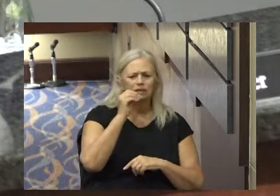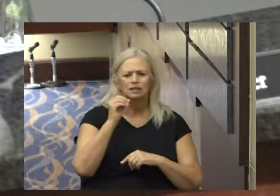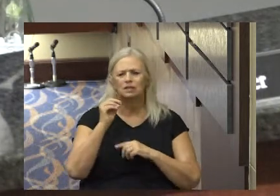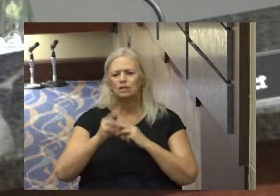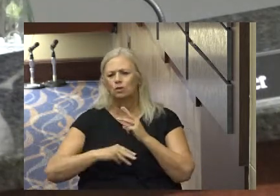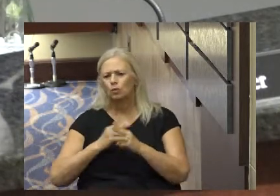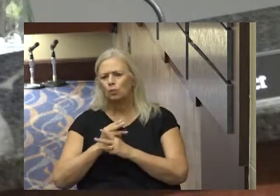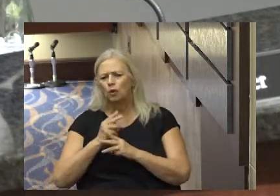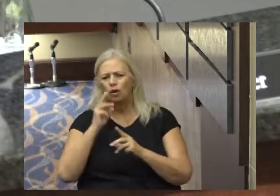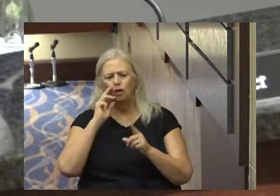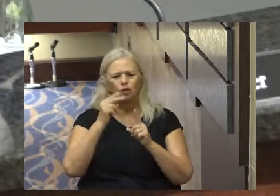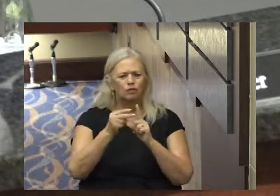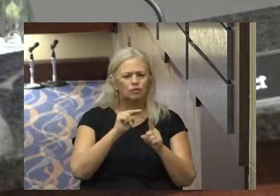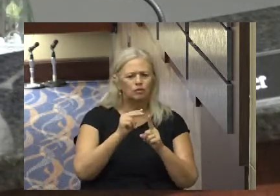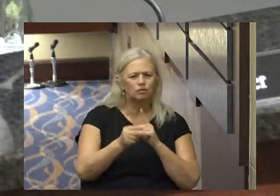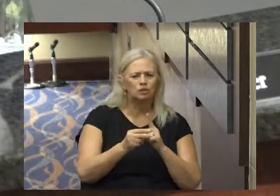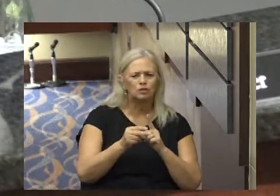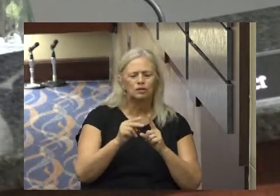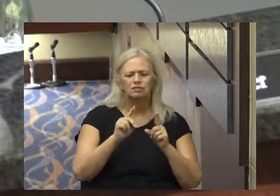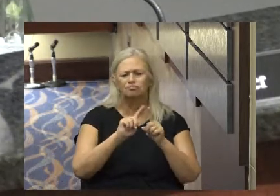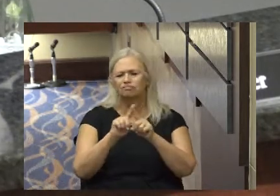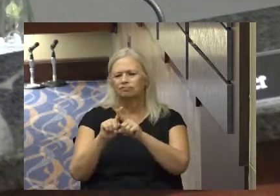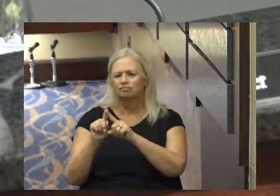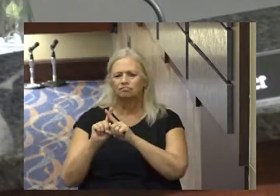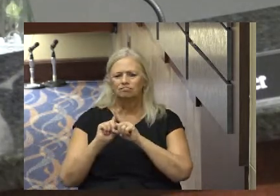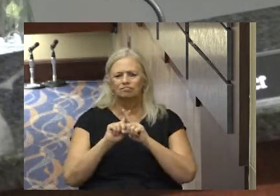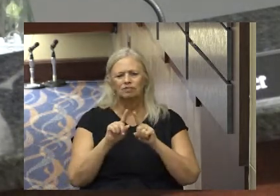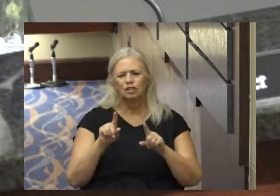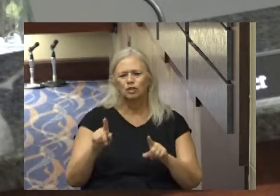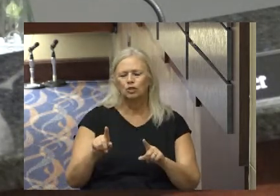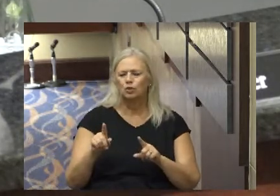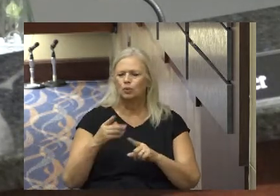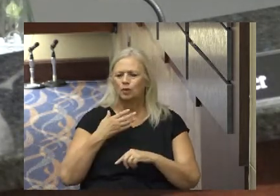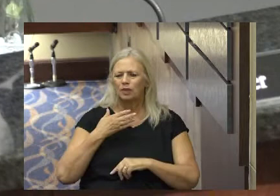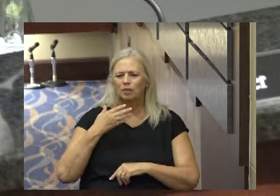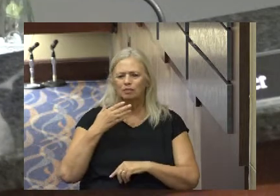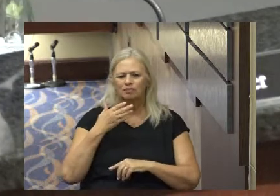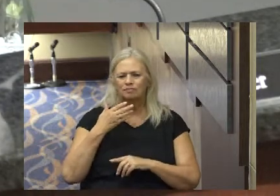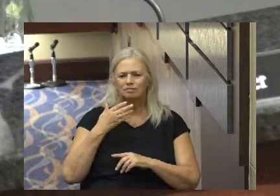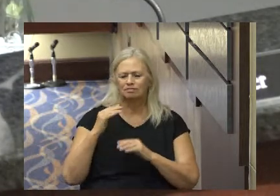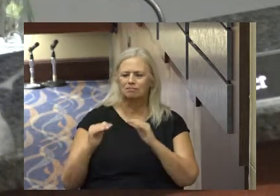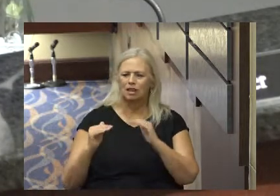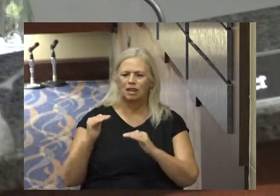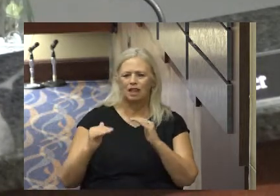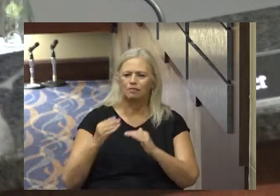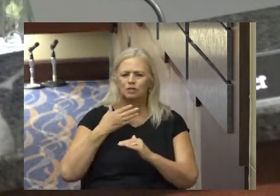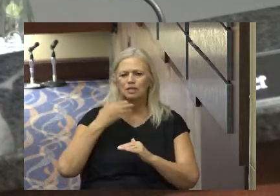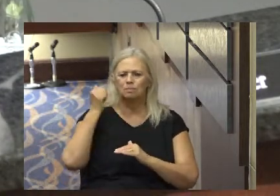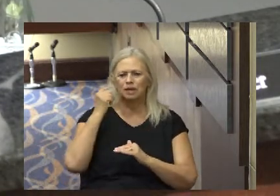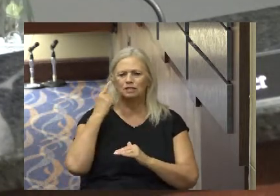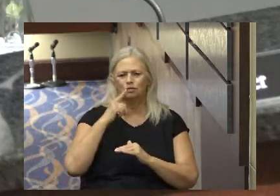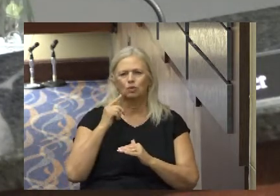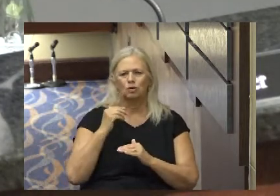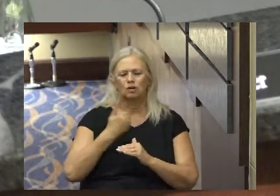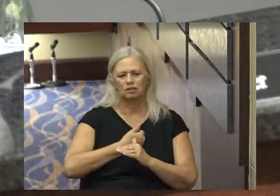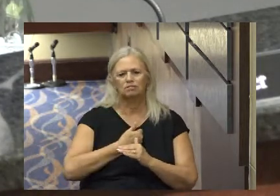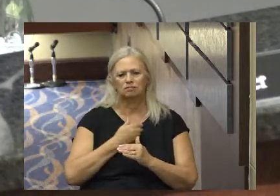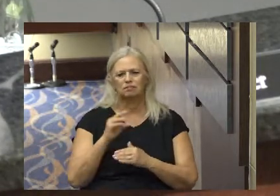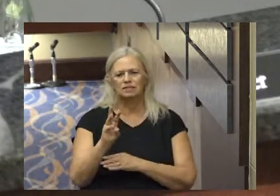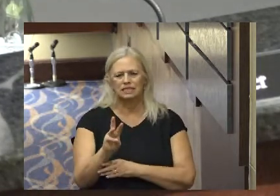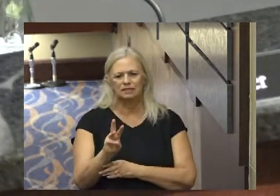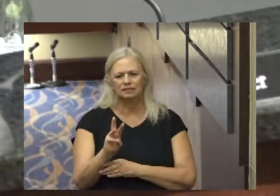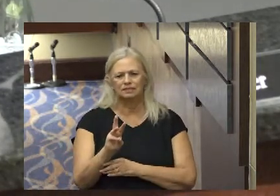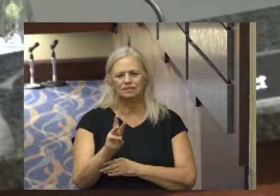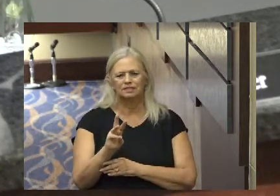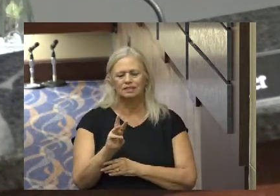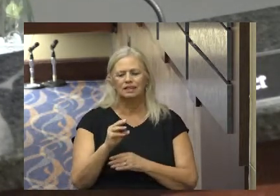and vocational orientations, and you leverage the best of the six of us for the common good in ways that are really transformational.